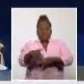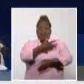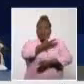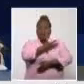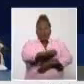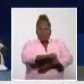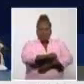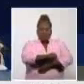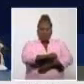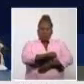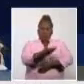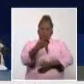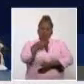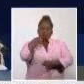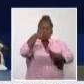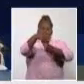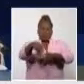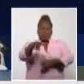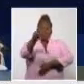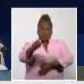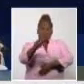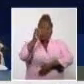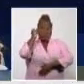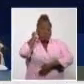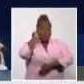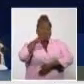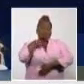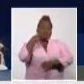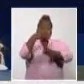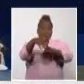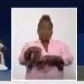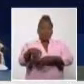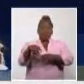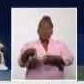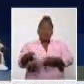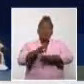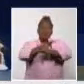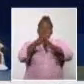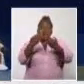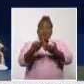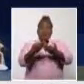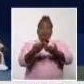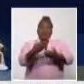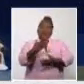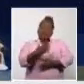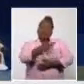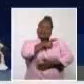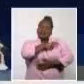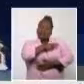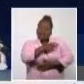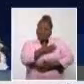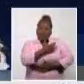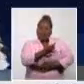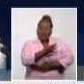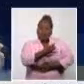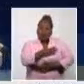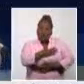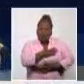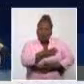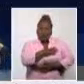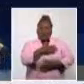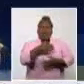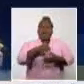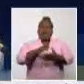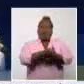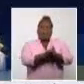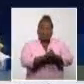The second person who died, also a Cuban, was an 82-year-old male patient from the municipality of Colón in the